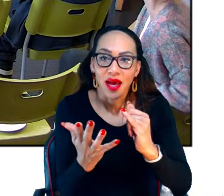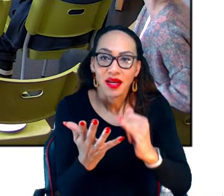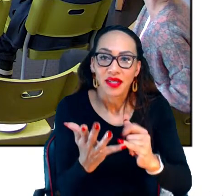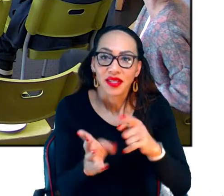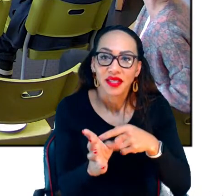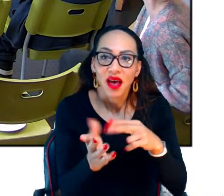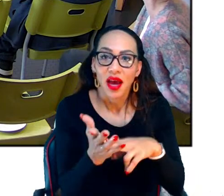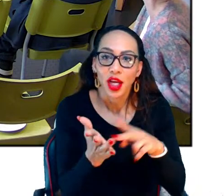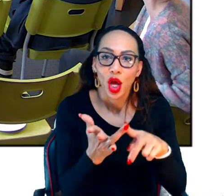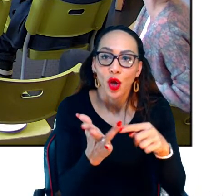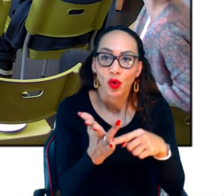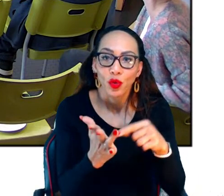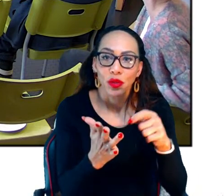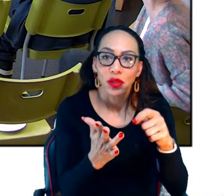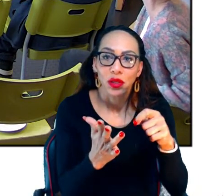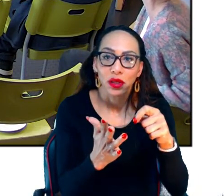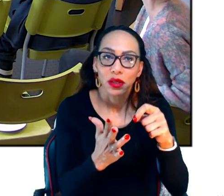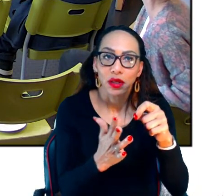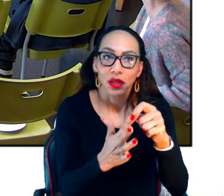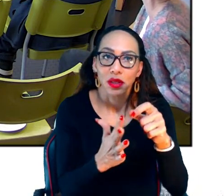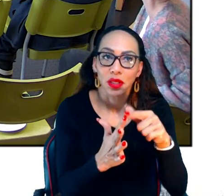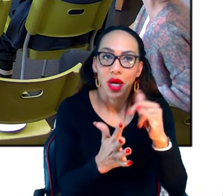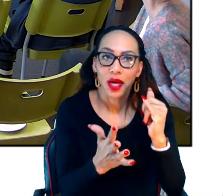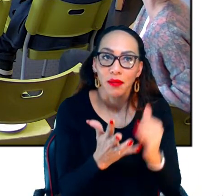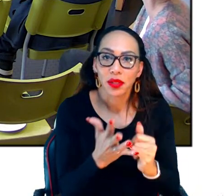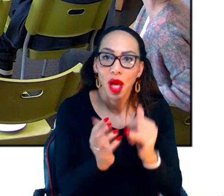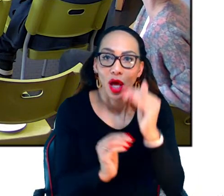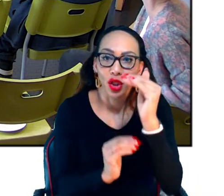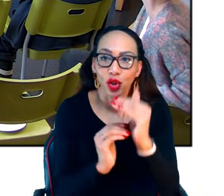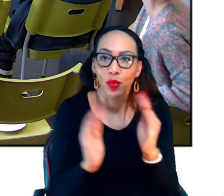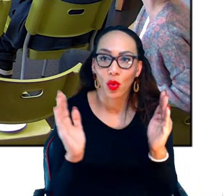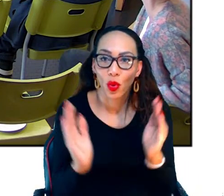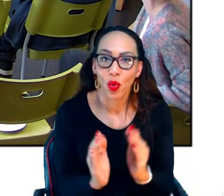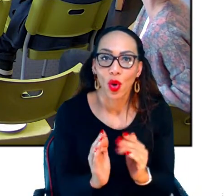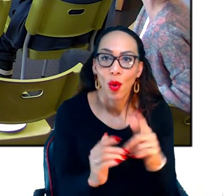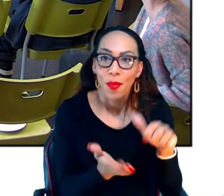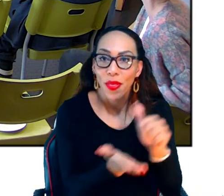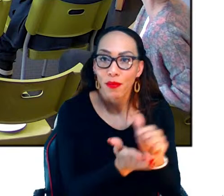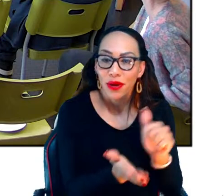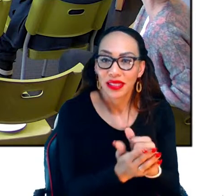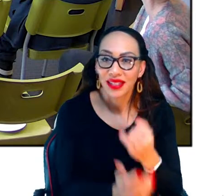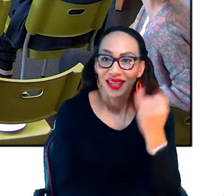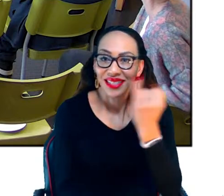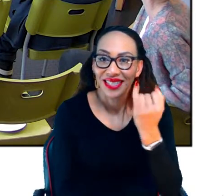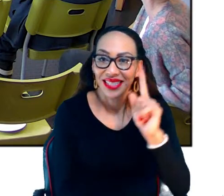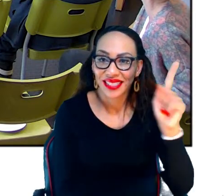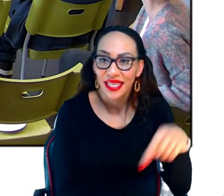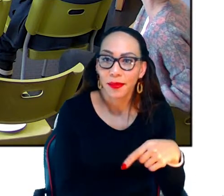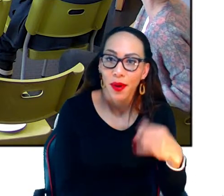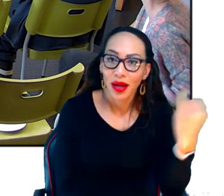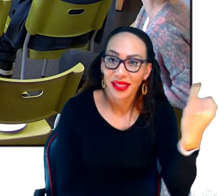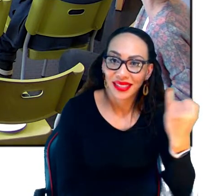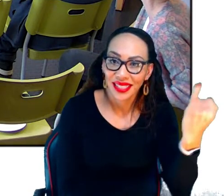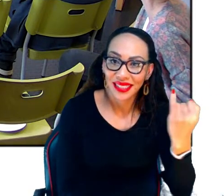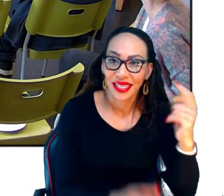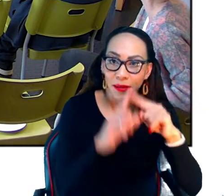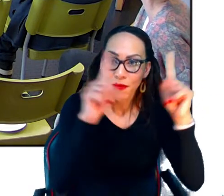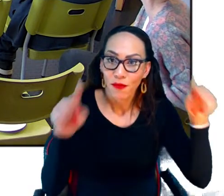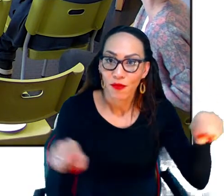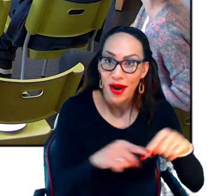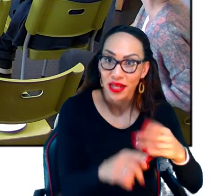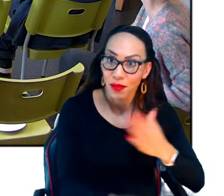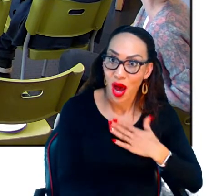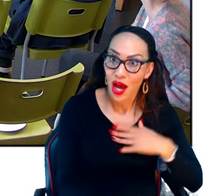prints are in 16 by 16 frames. But it would be quite nice to see them quite big as well.